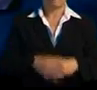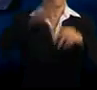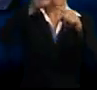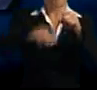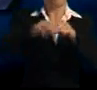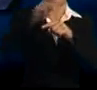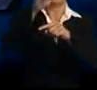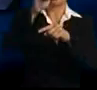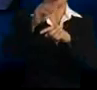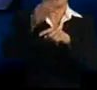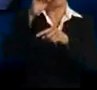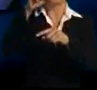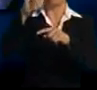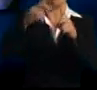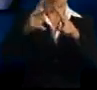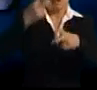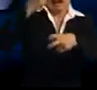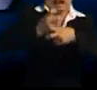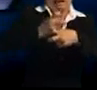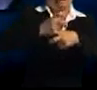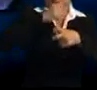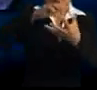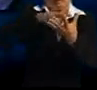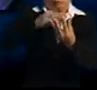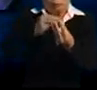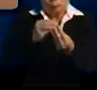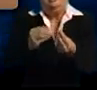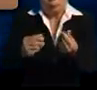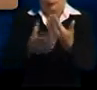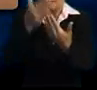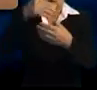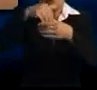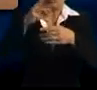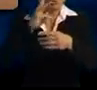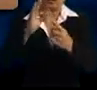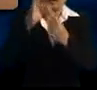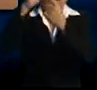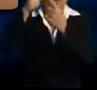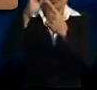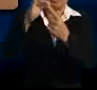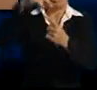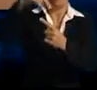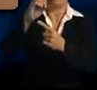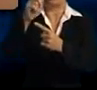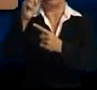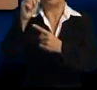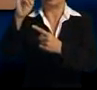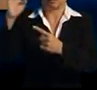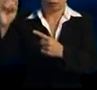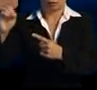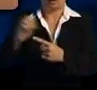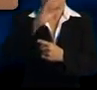Metal oxides are very hard and do not dissolve easily in water except for potassium oxide,